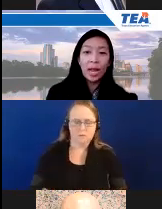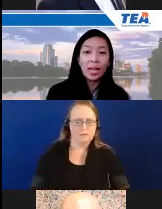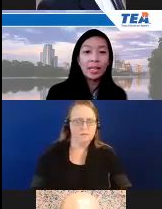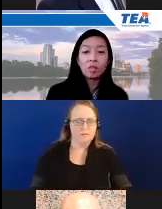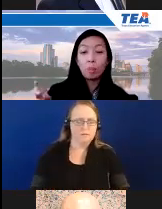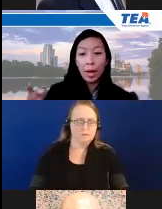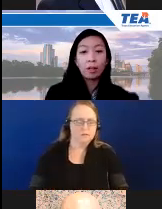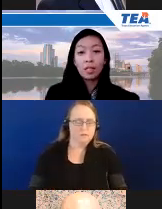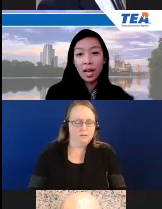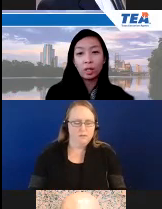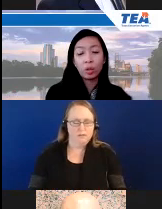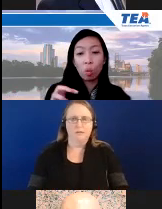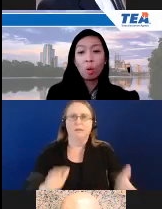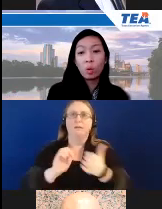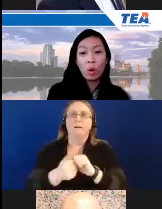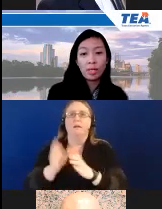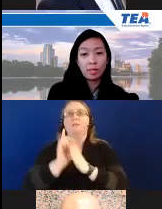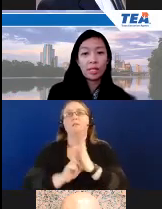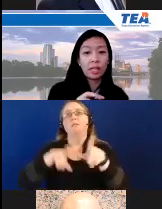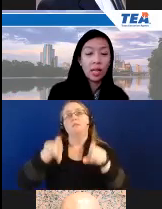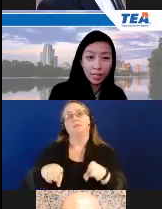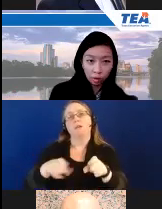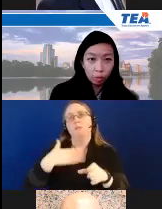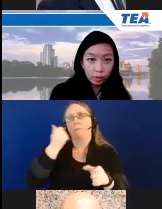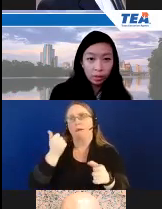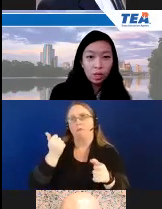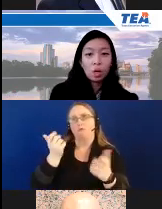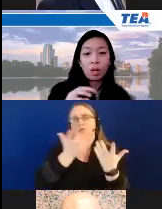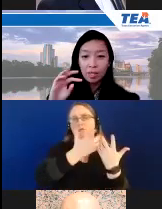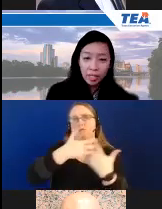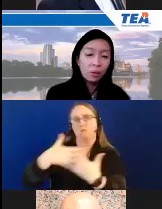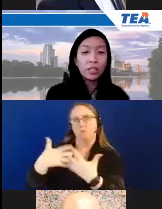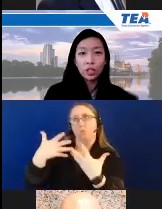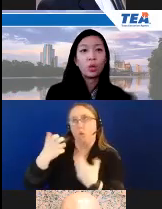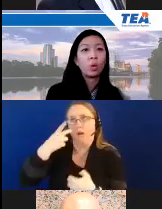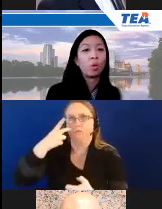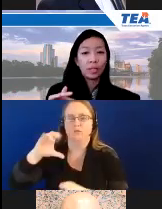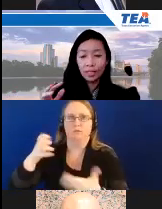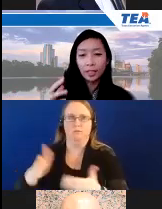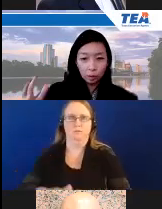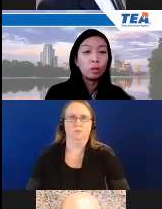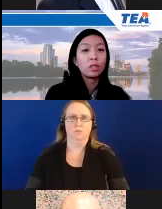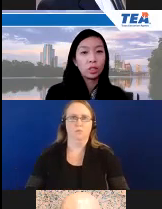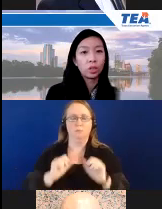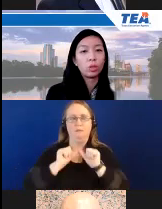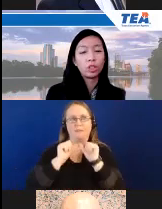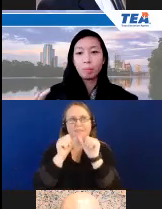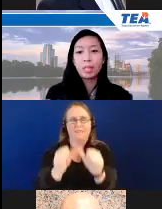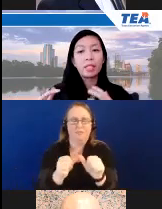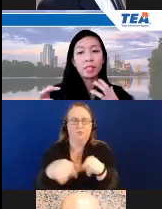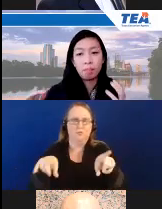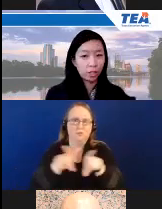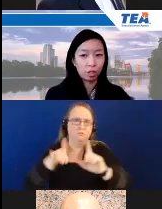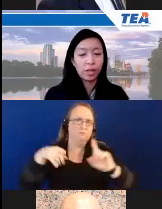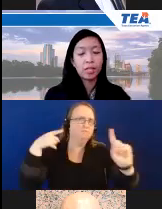in a way that is better aligned with what we want to see in classrooms, while continuing to do what the test is supposed to do, which is